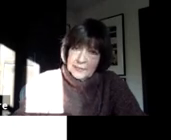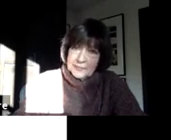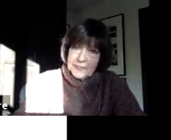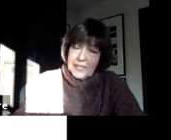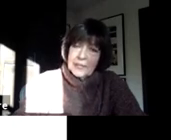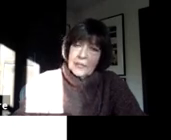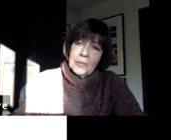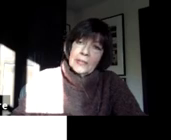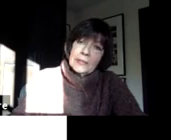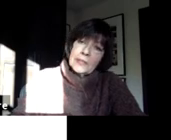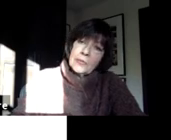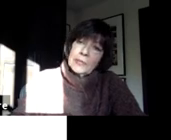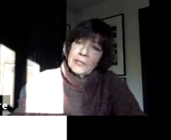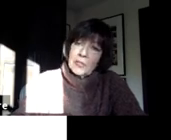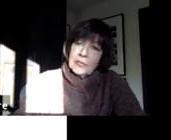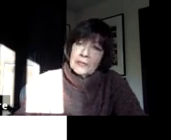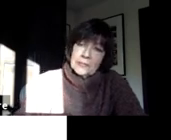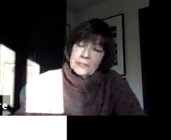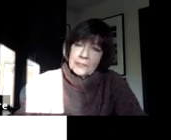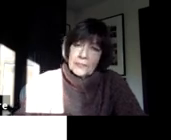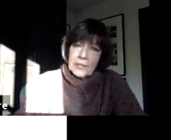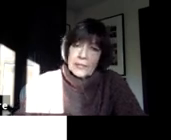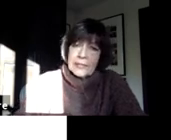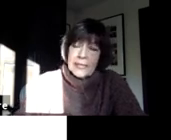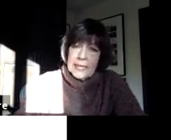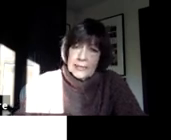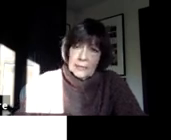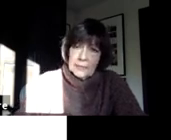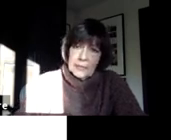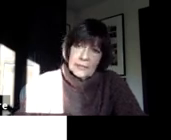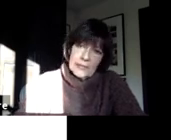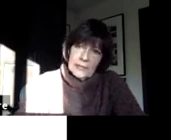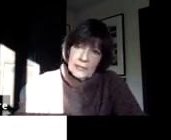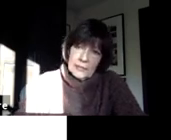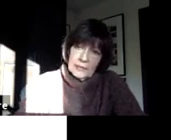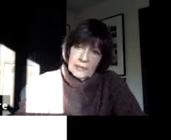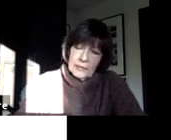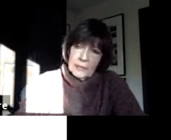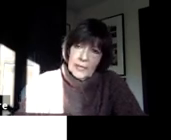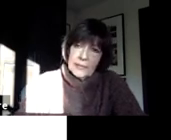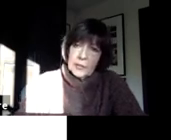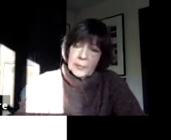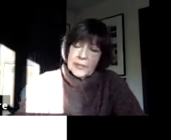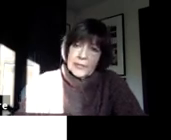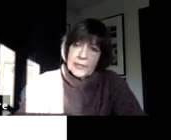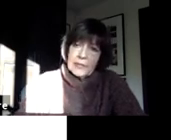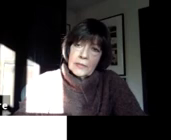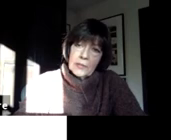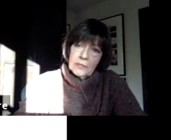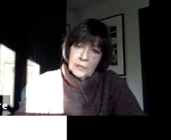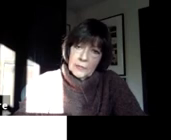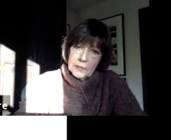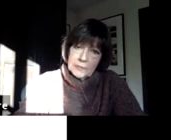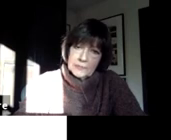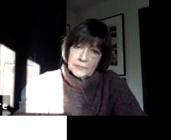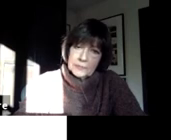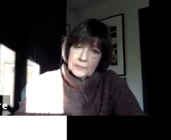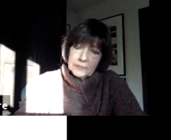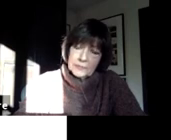hopefully taking away discrimination against any American citizen and their ability to